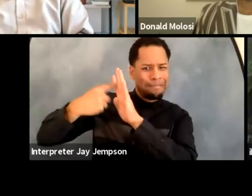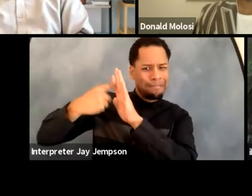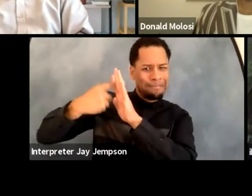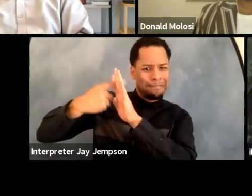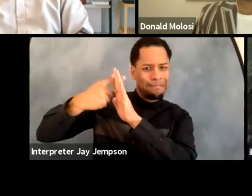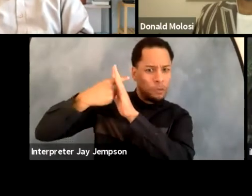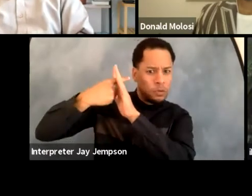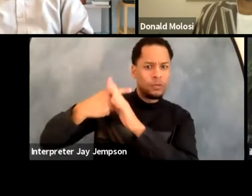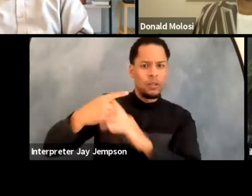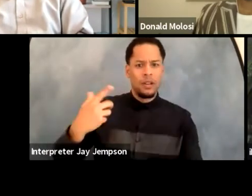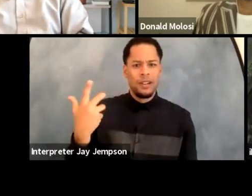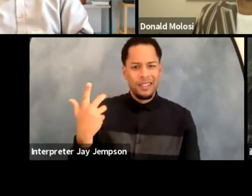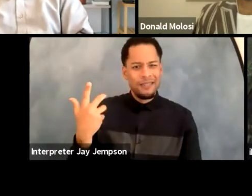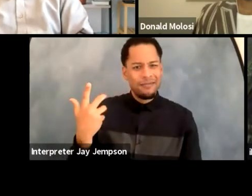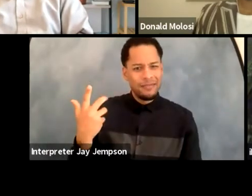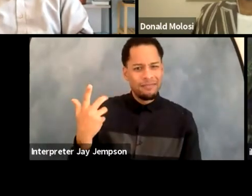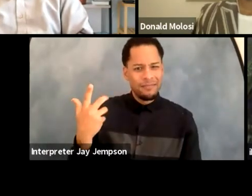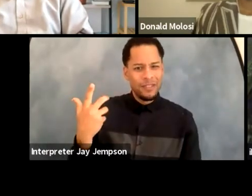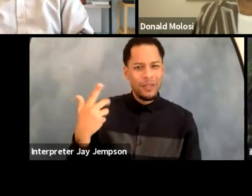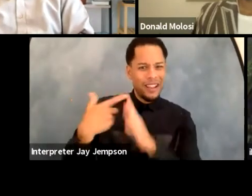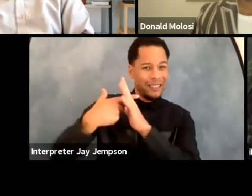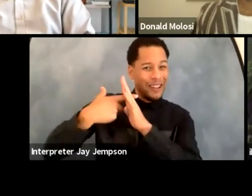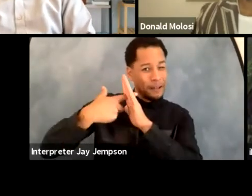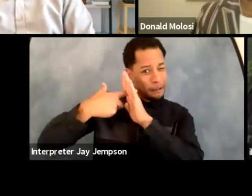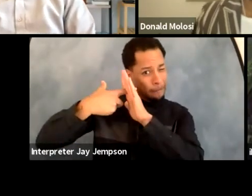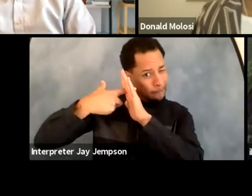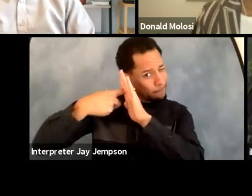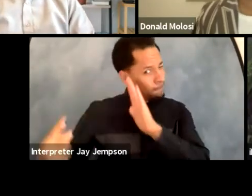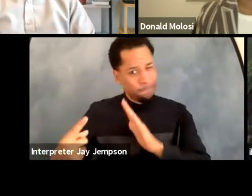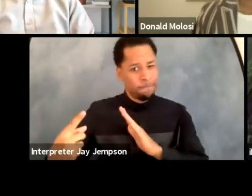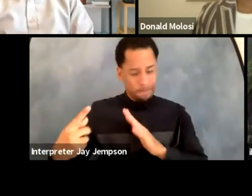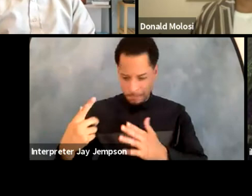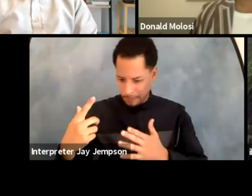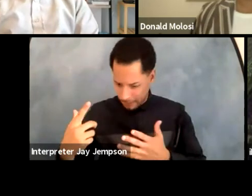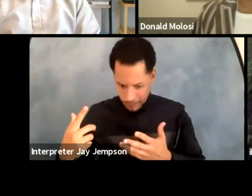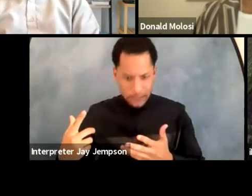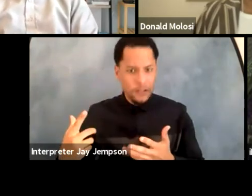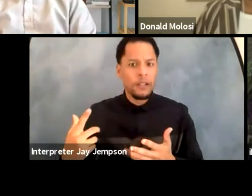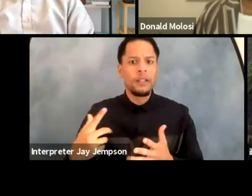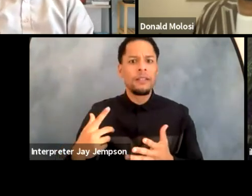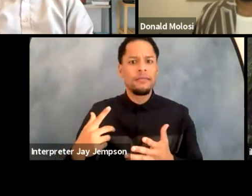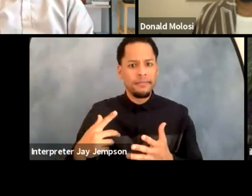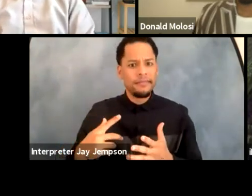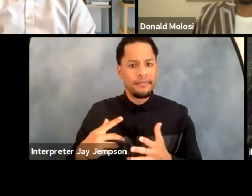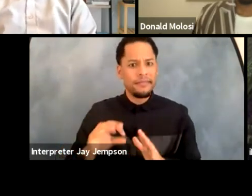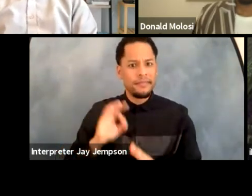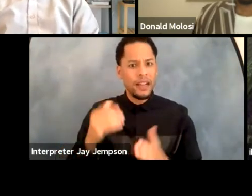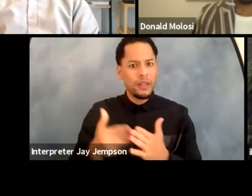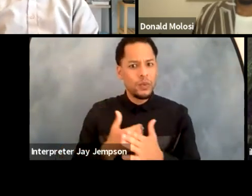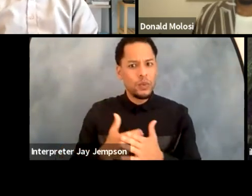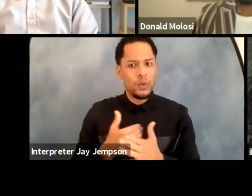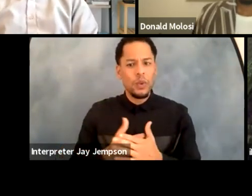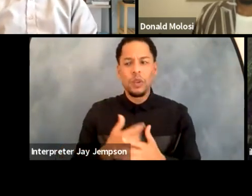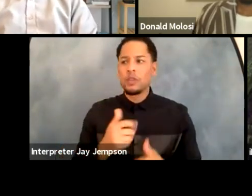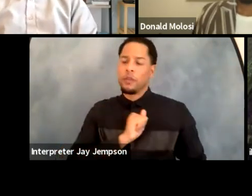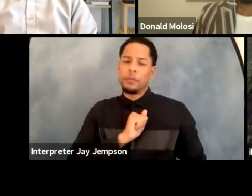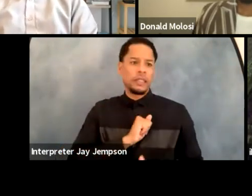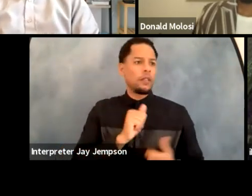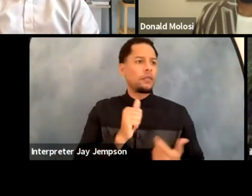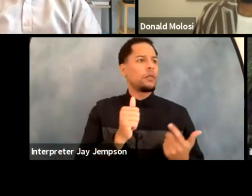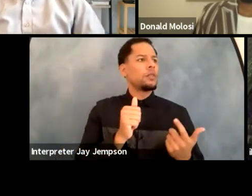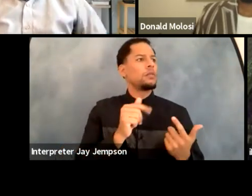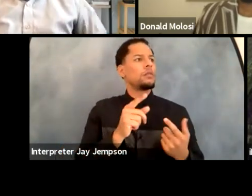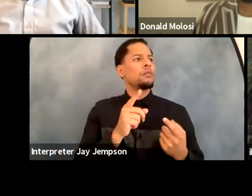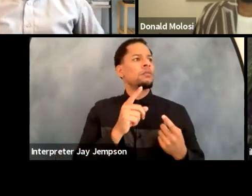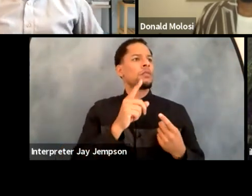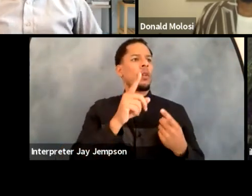me, even, you know, going and completing my degree, and, you know, there's a whole disconnect